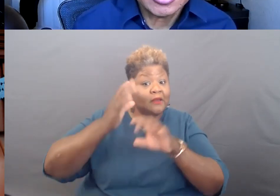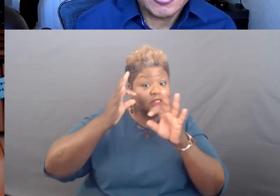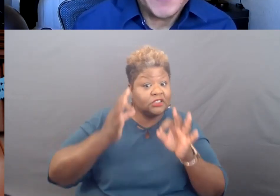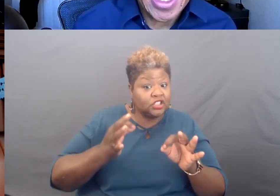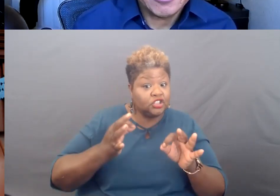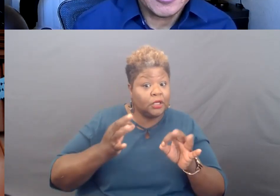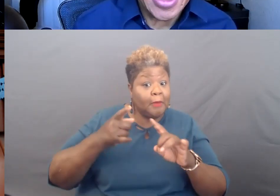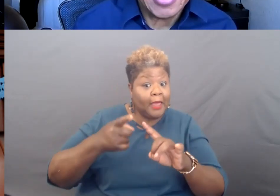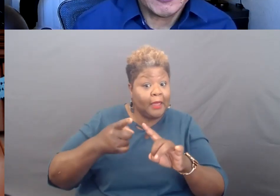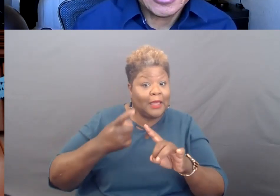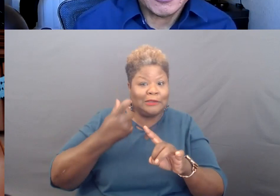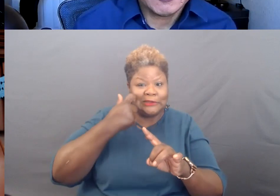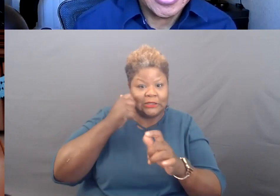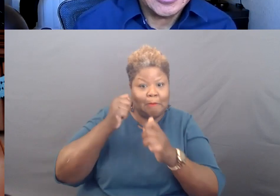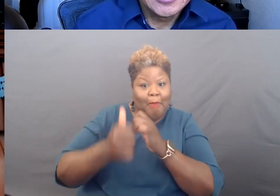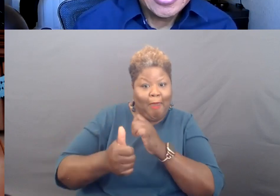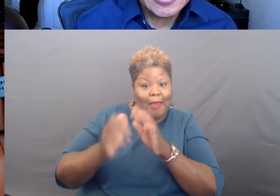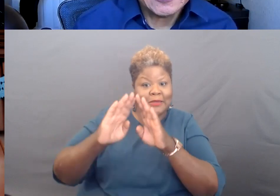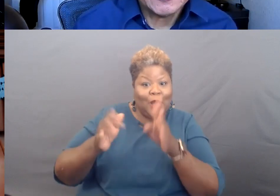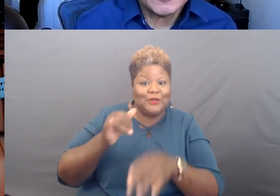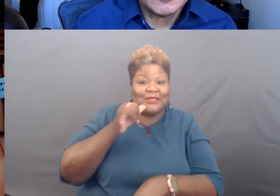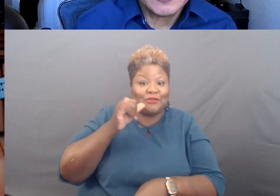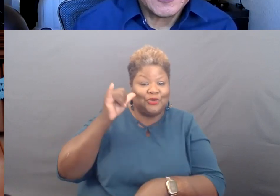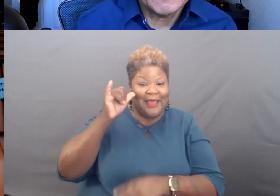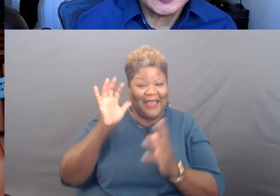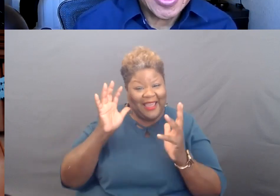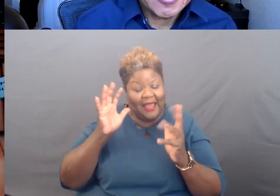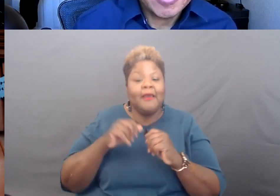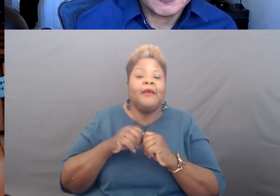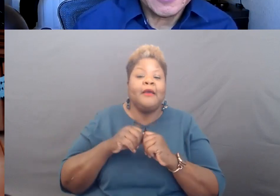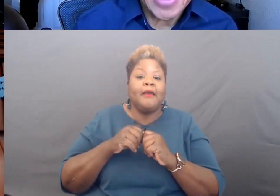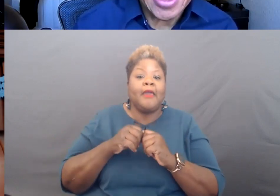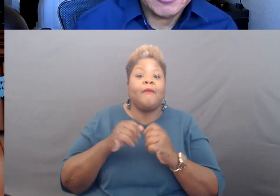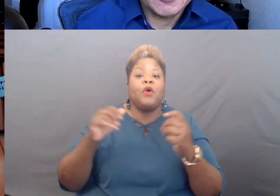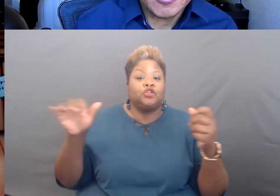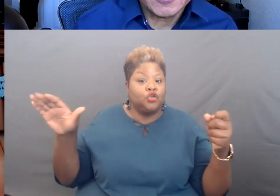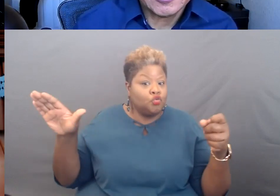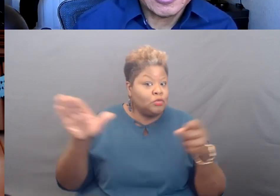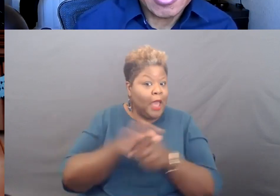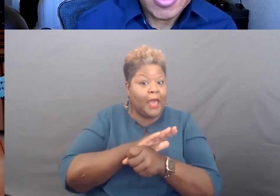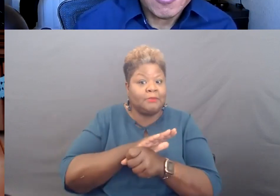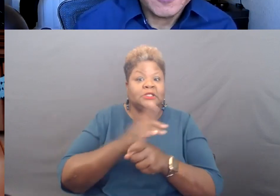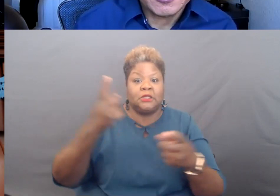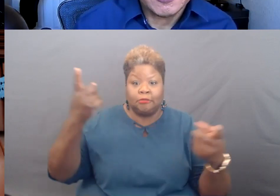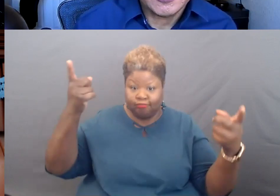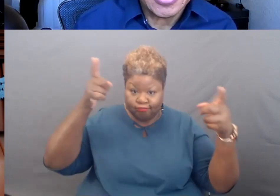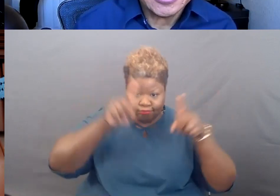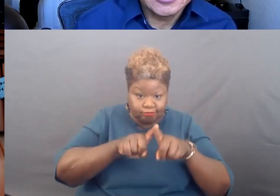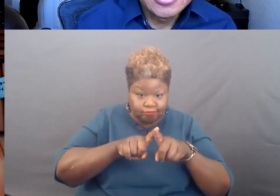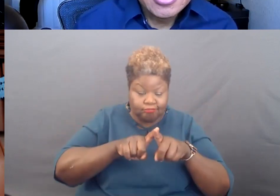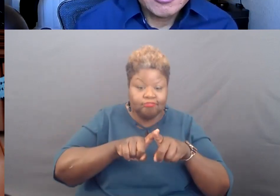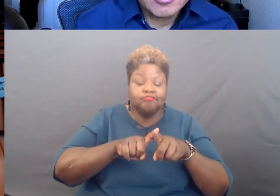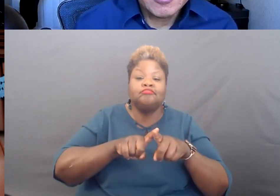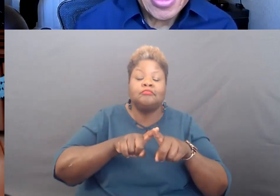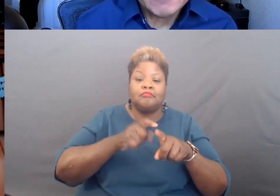bill just passed the House yesterday. It was unanimously passed. So it's going over to the